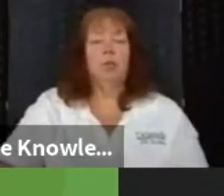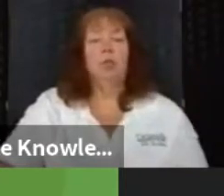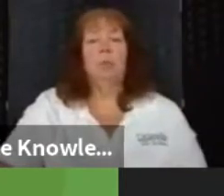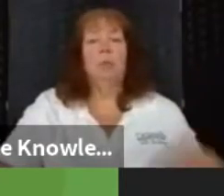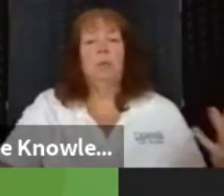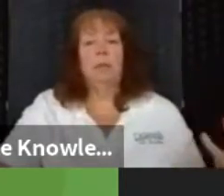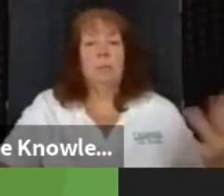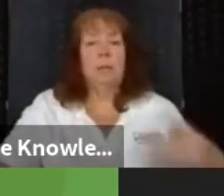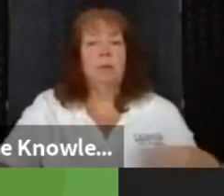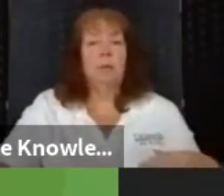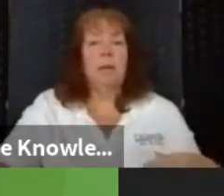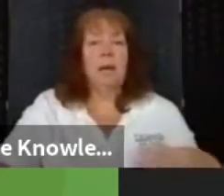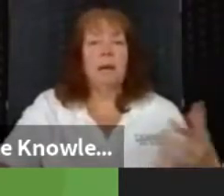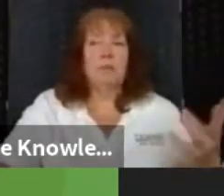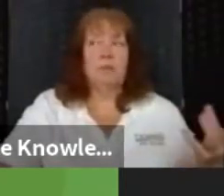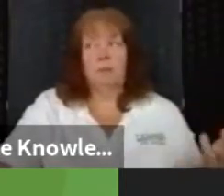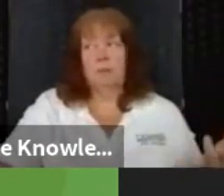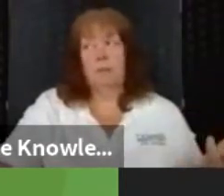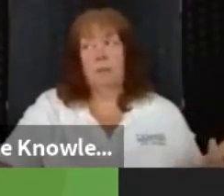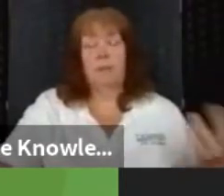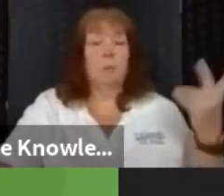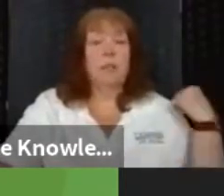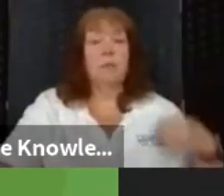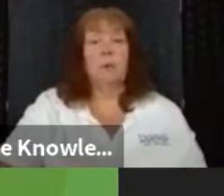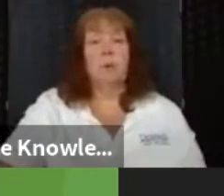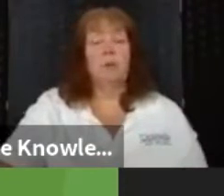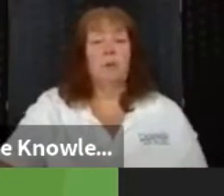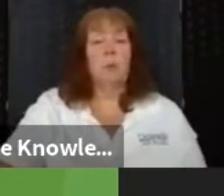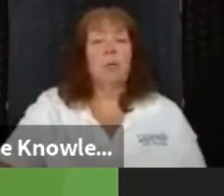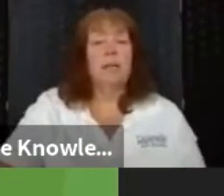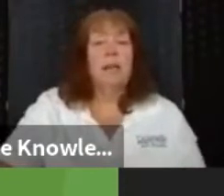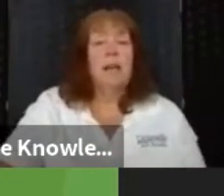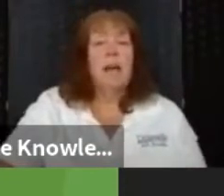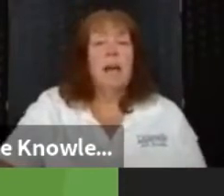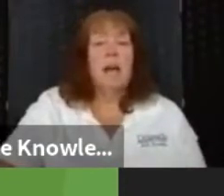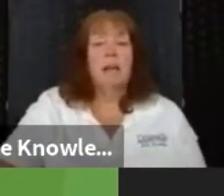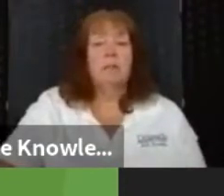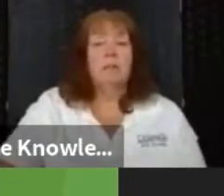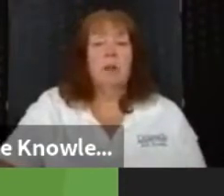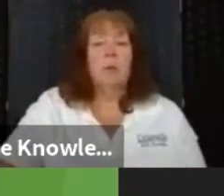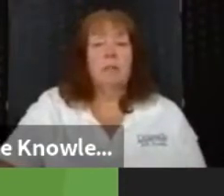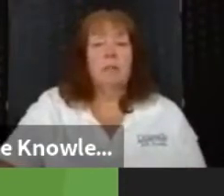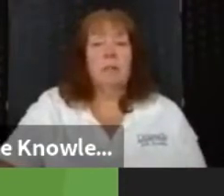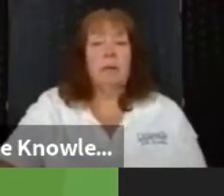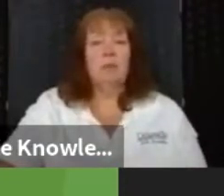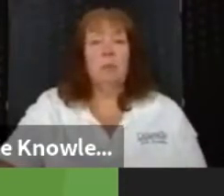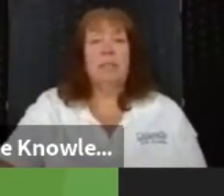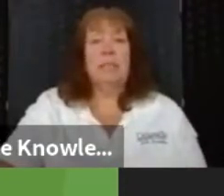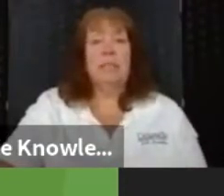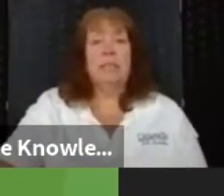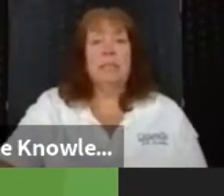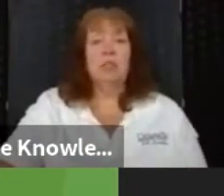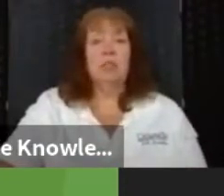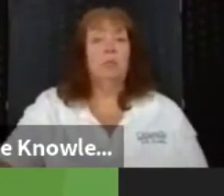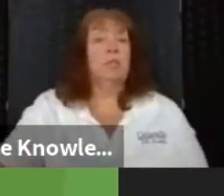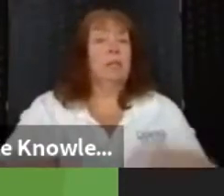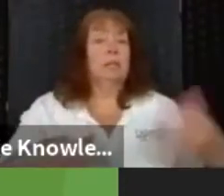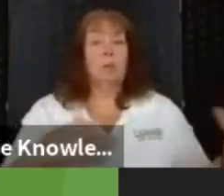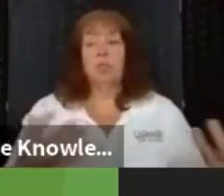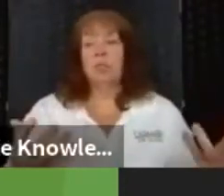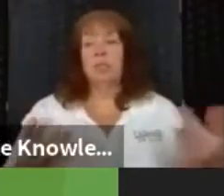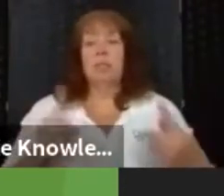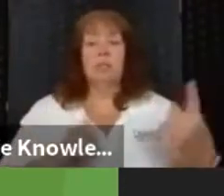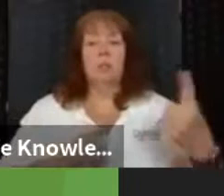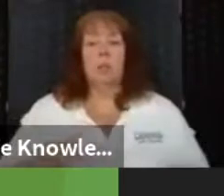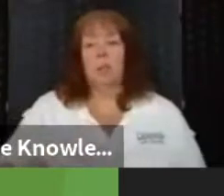to Zoom and meet with me, I've done that 3 times already this morning. And so it makes it really easy that students can